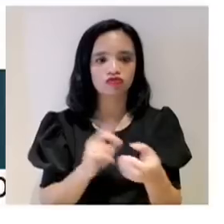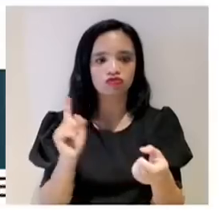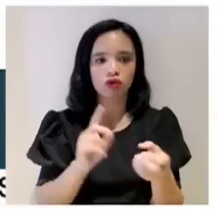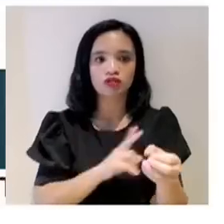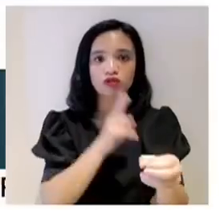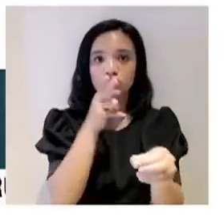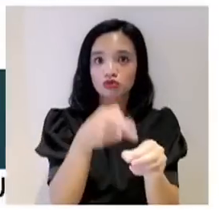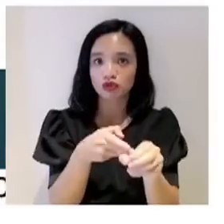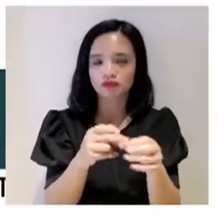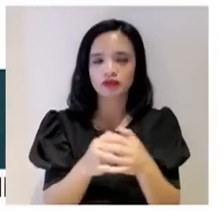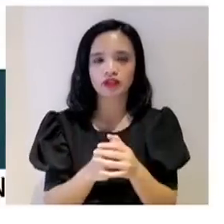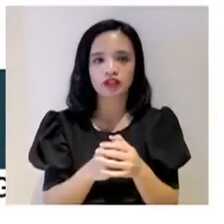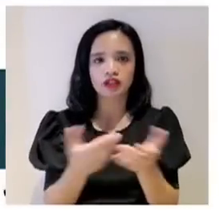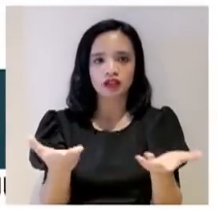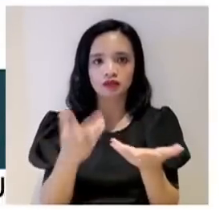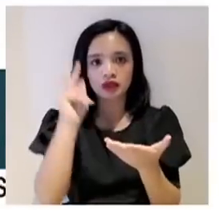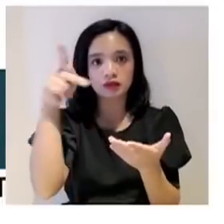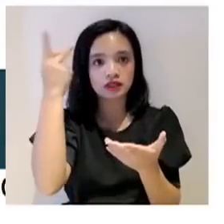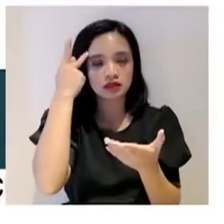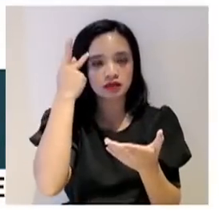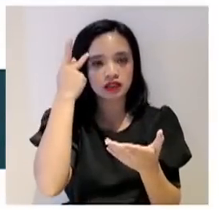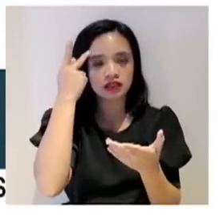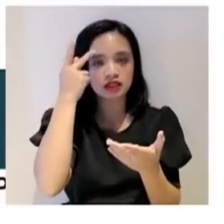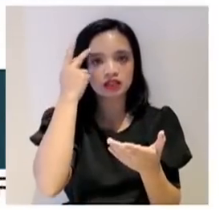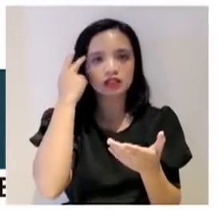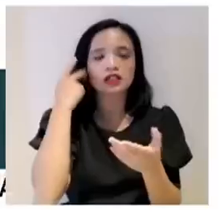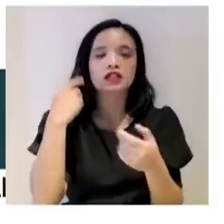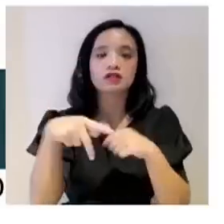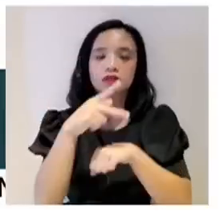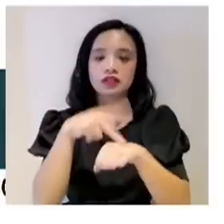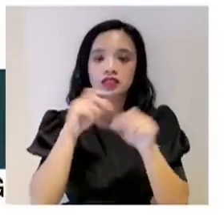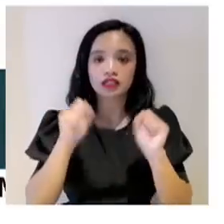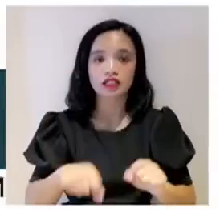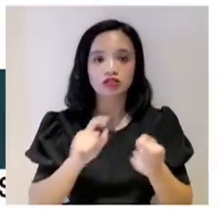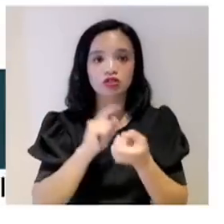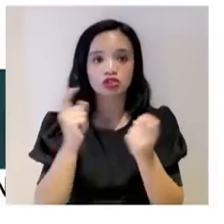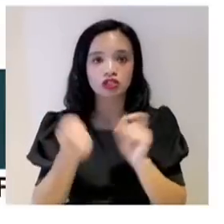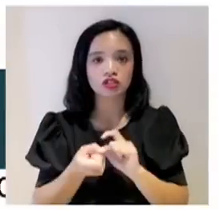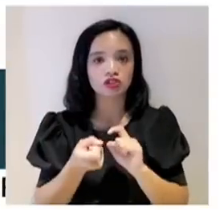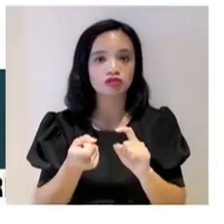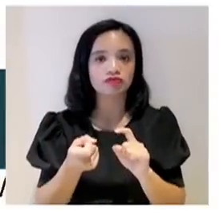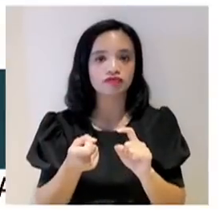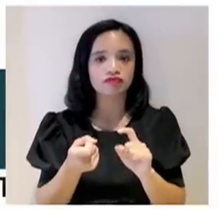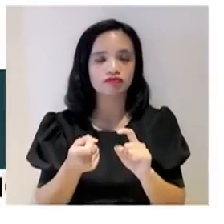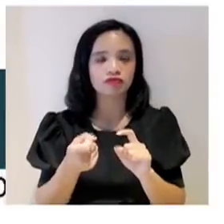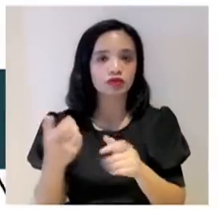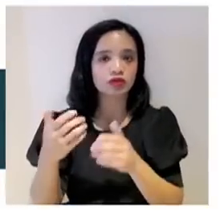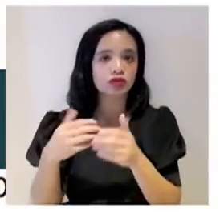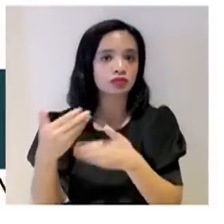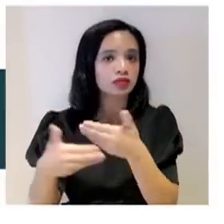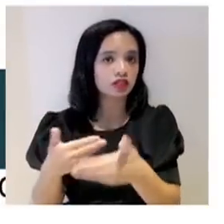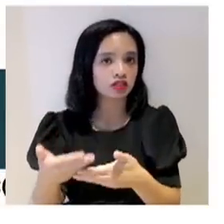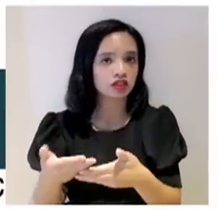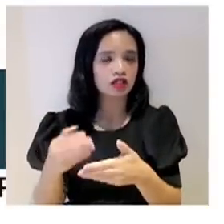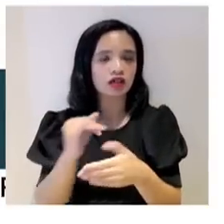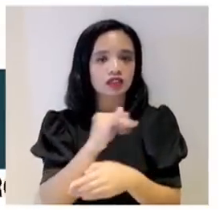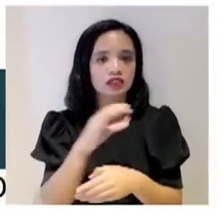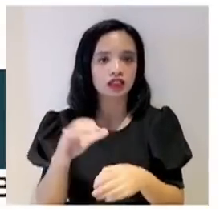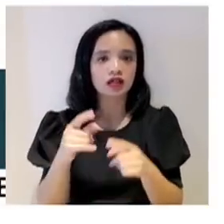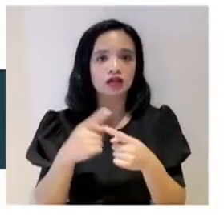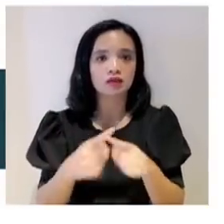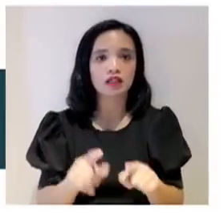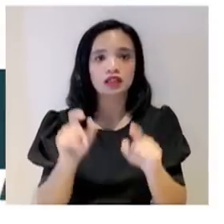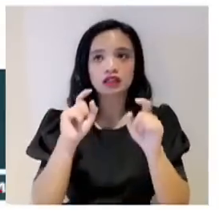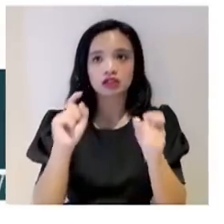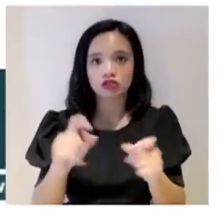Politics in the Philippines could change the dynamics of the ICC as it has changed the dynamics of other cases in